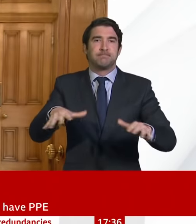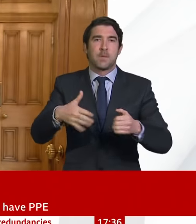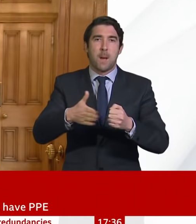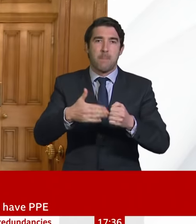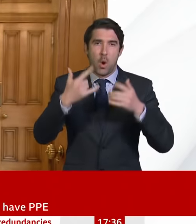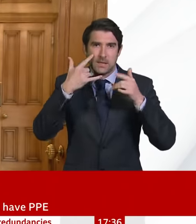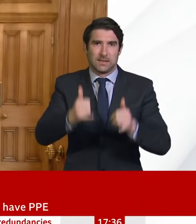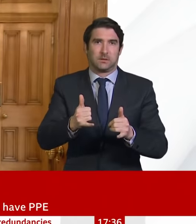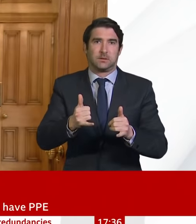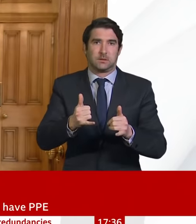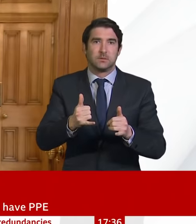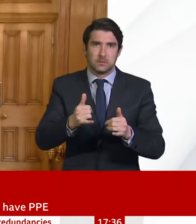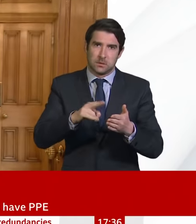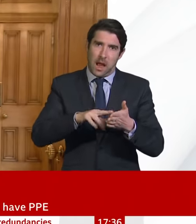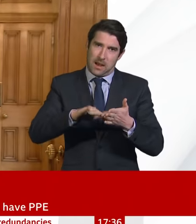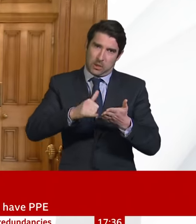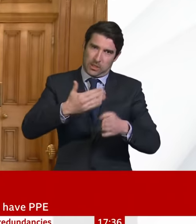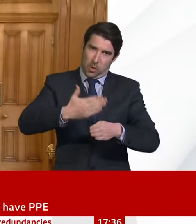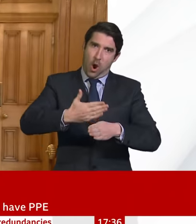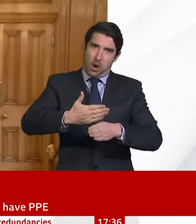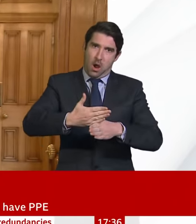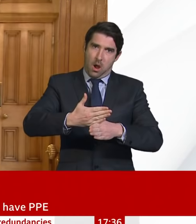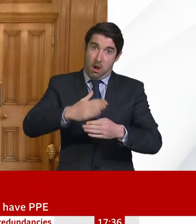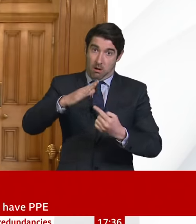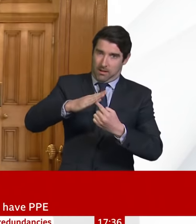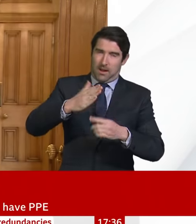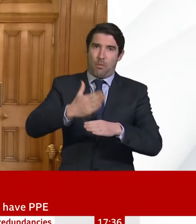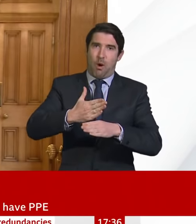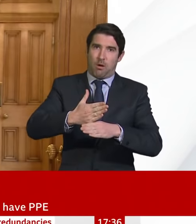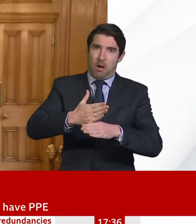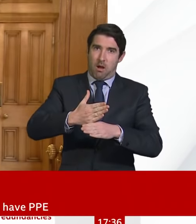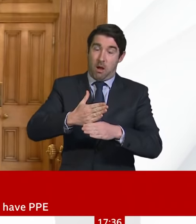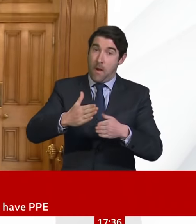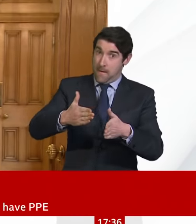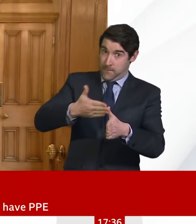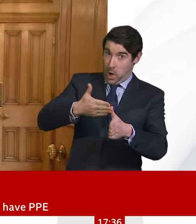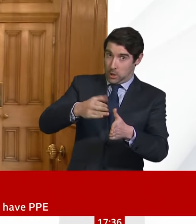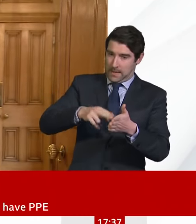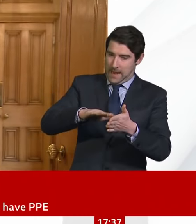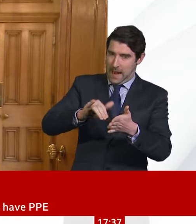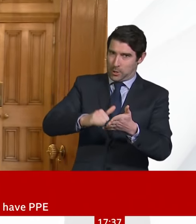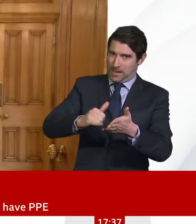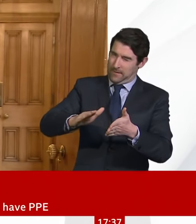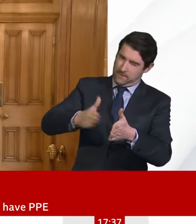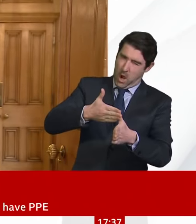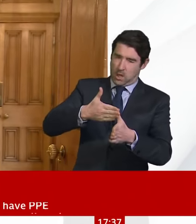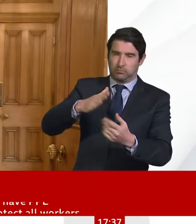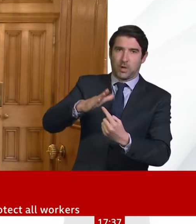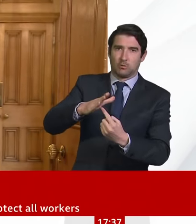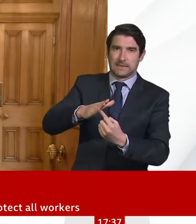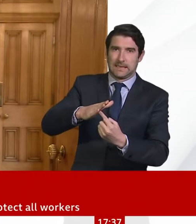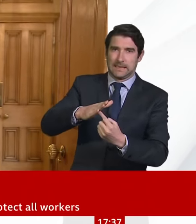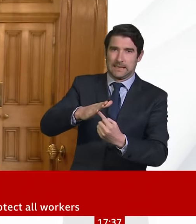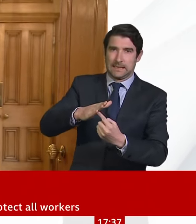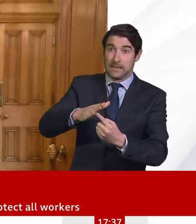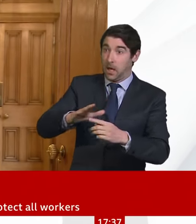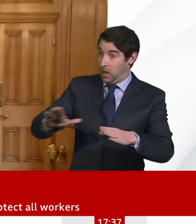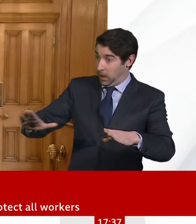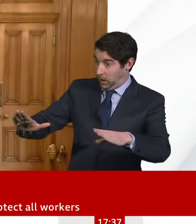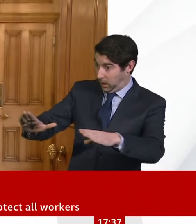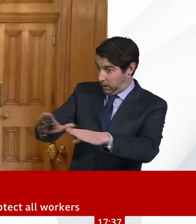test critical key workers, and over time, we'll expand testing to the community. Our ultimate goal is that anyone who needs a test should have